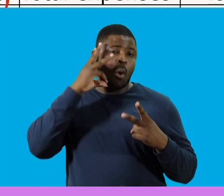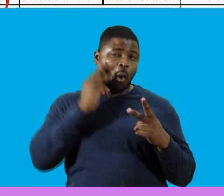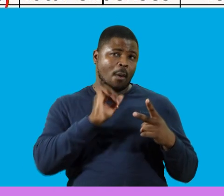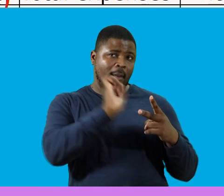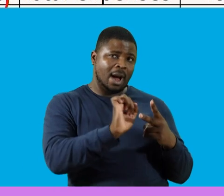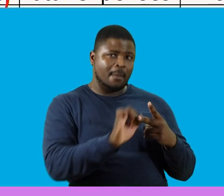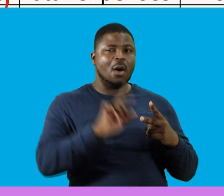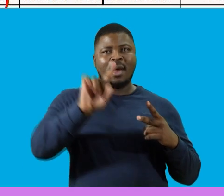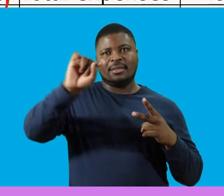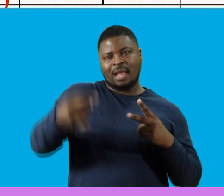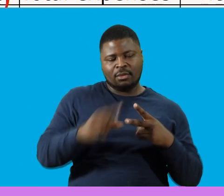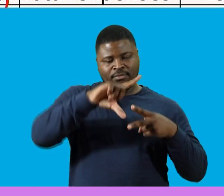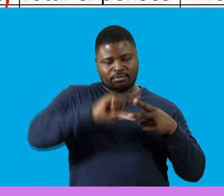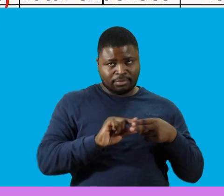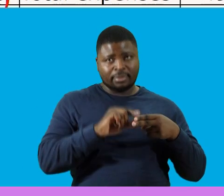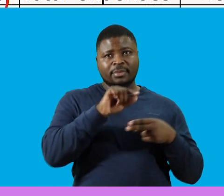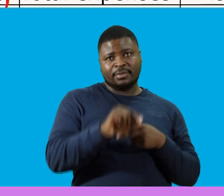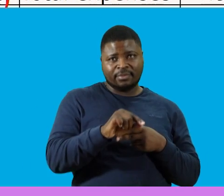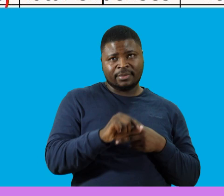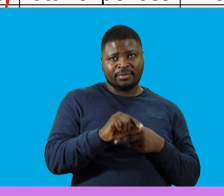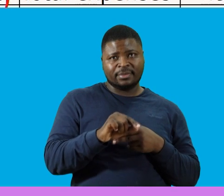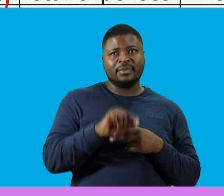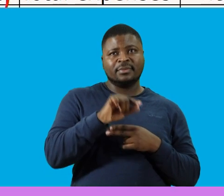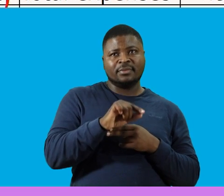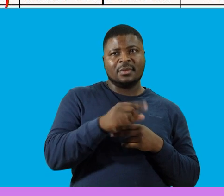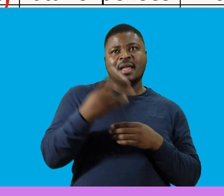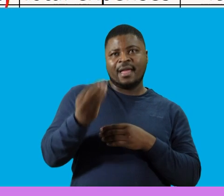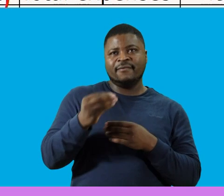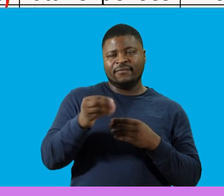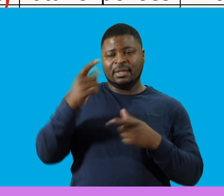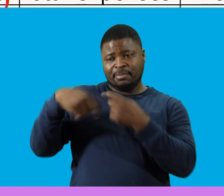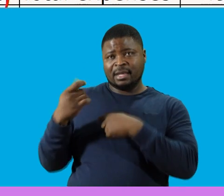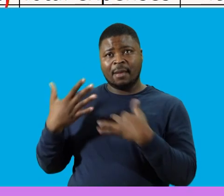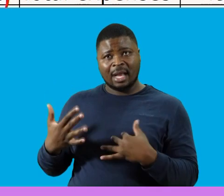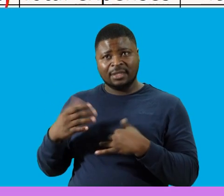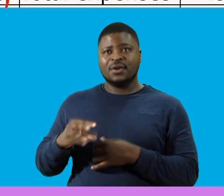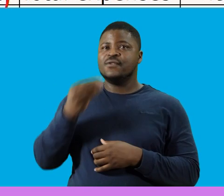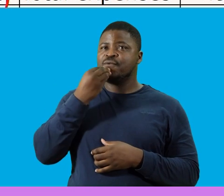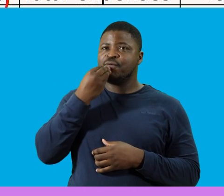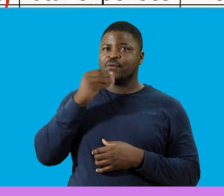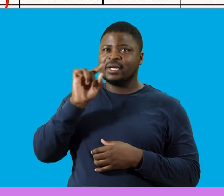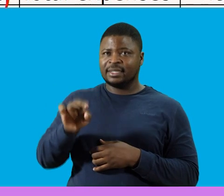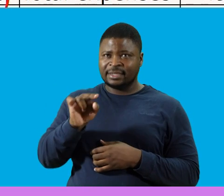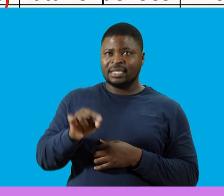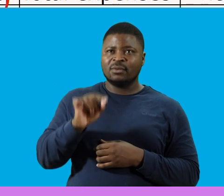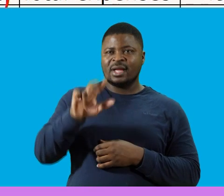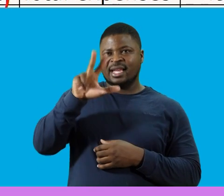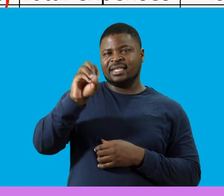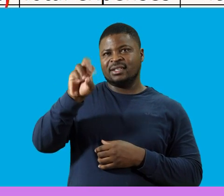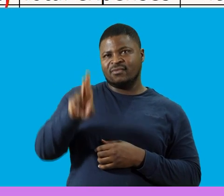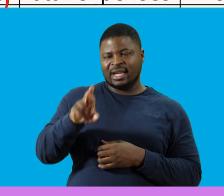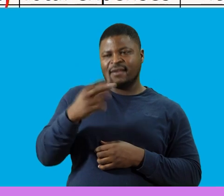grandma, 1,000. Then food, on the expenses side, he is spending 80 Rand per